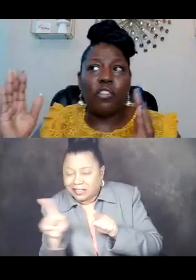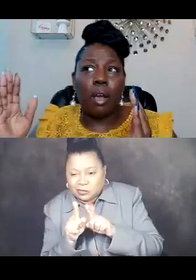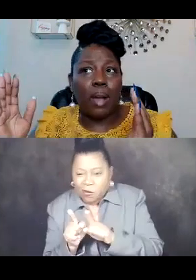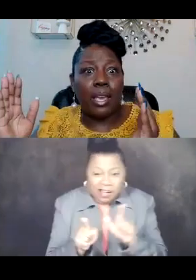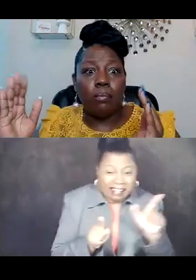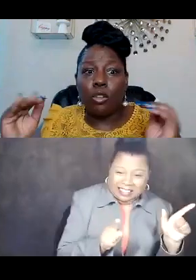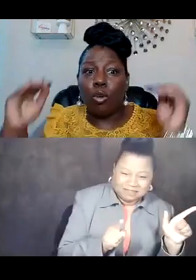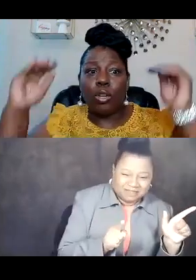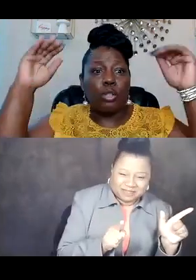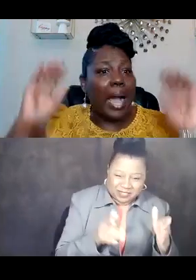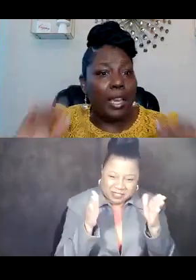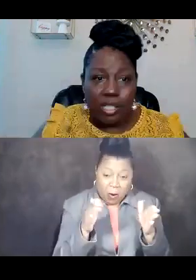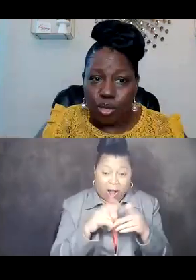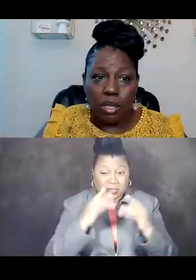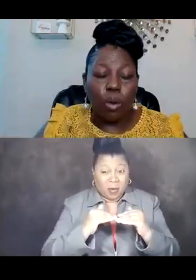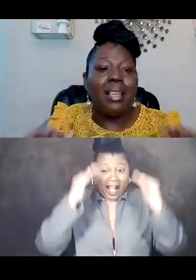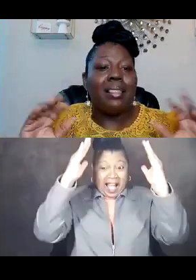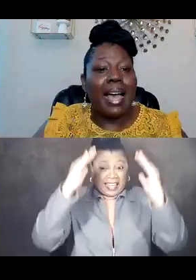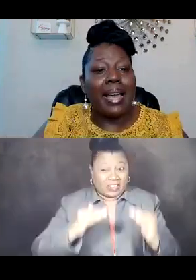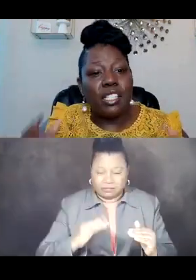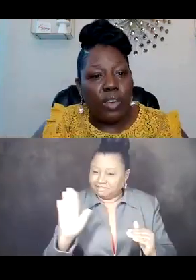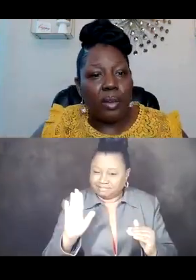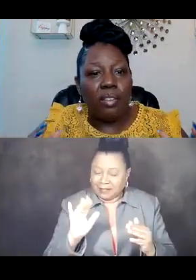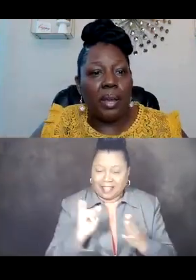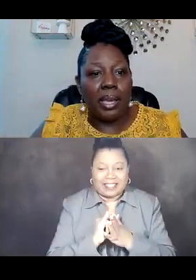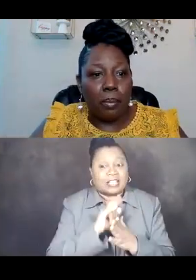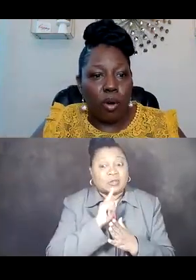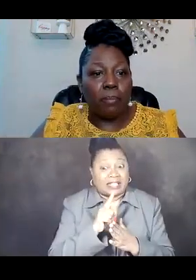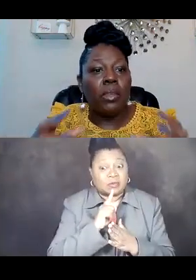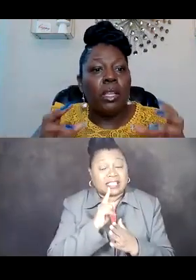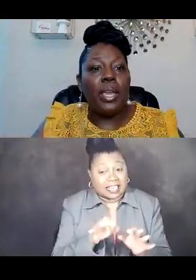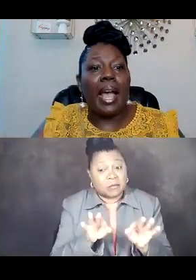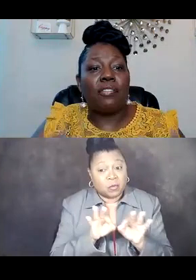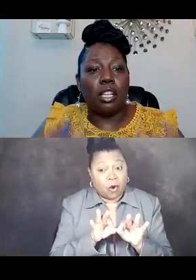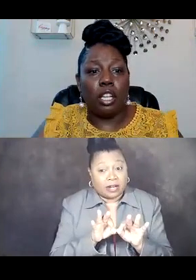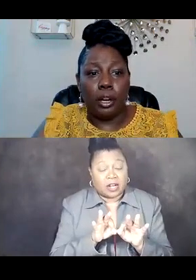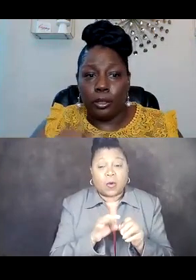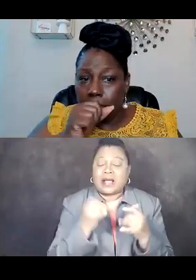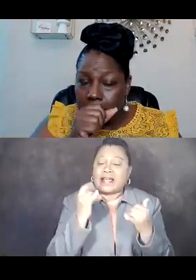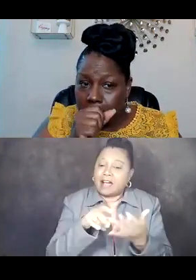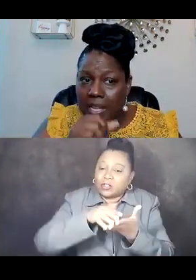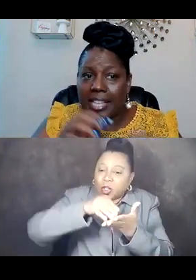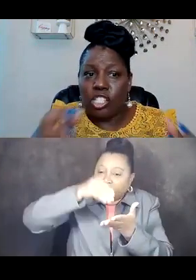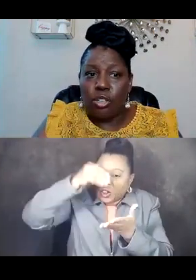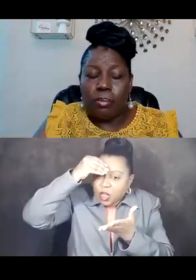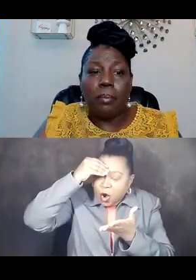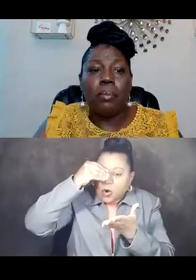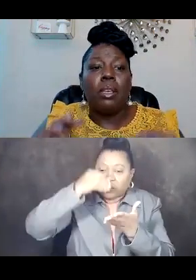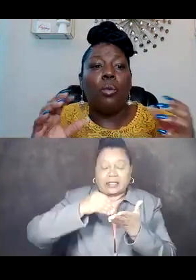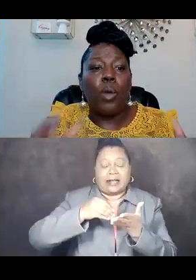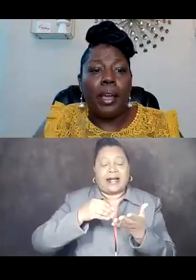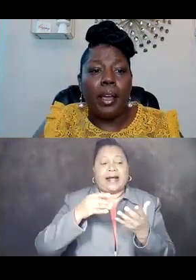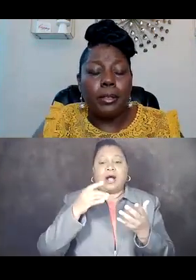too far right or too high or too low. That is very, very important. We have to learn, excuse